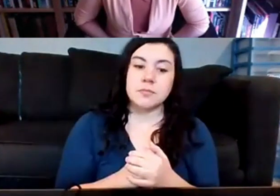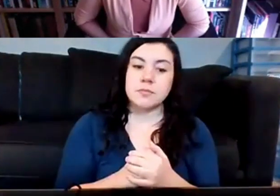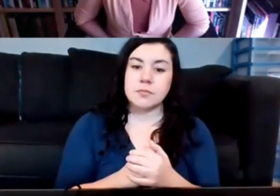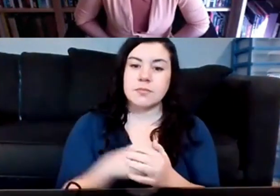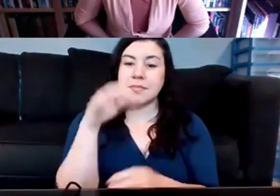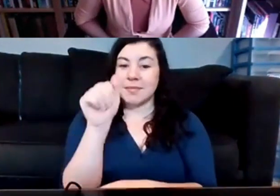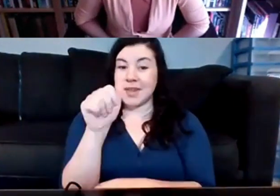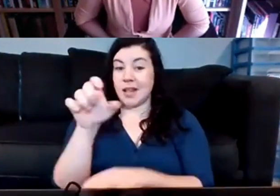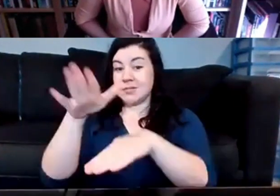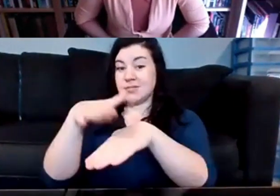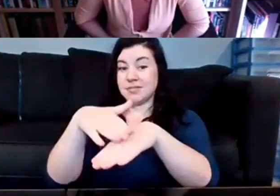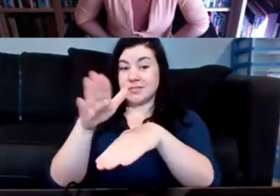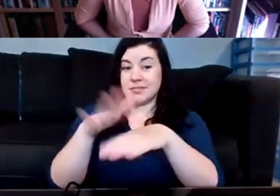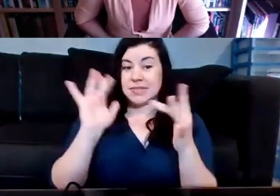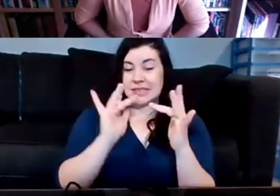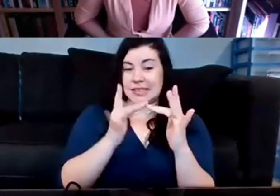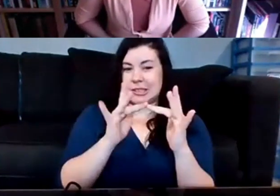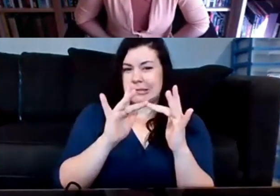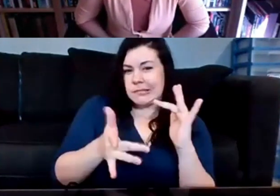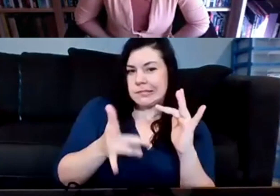Alex, just so you know, your internet stalled for a moment.